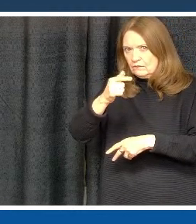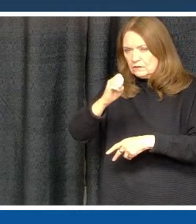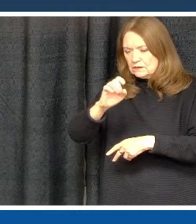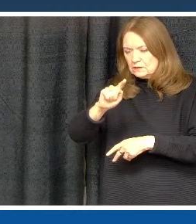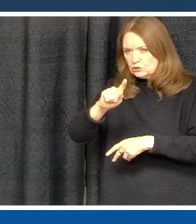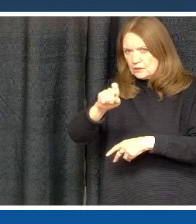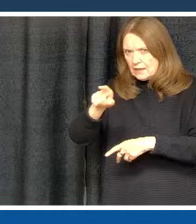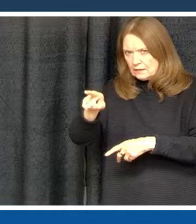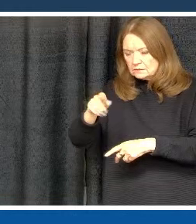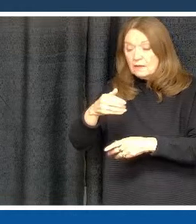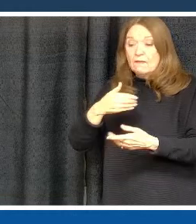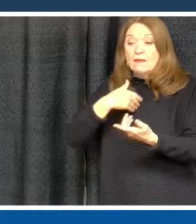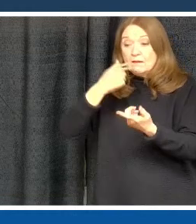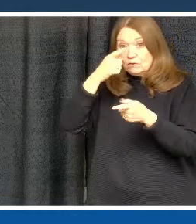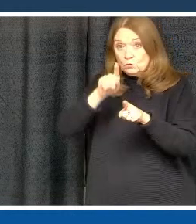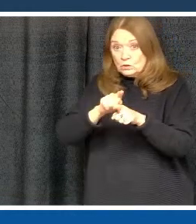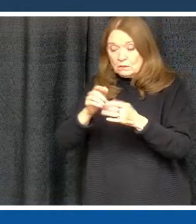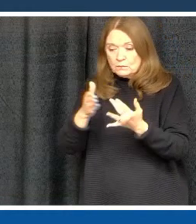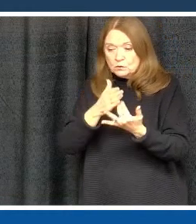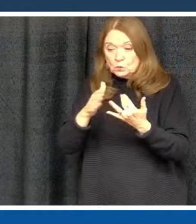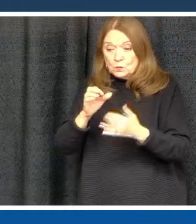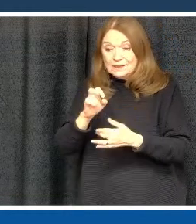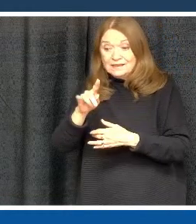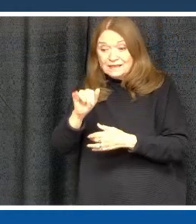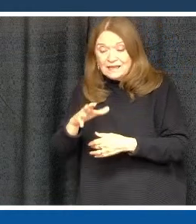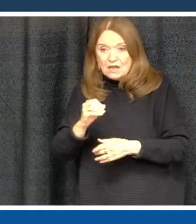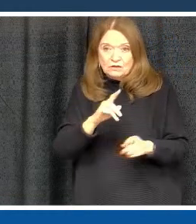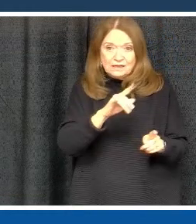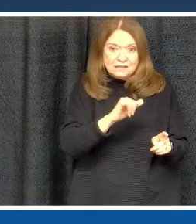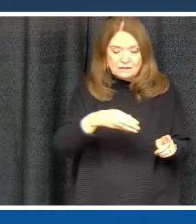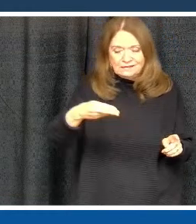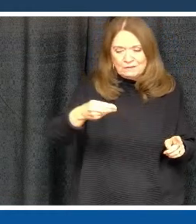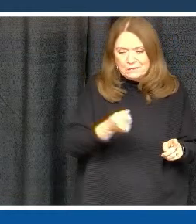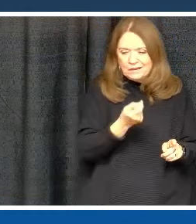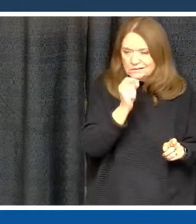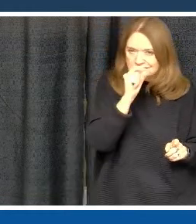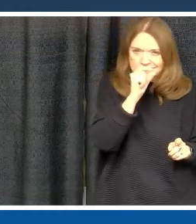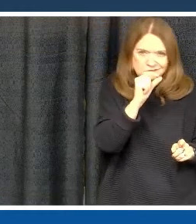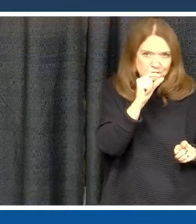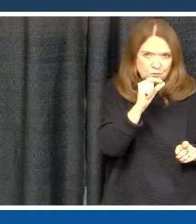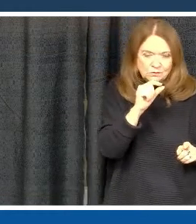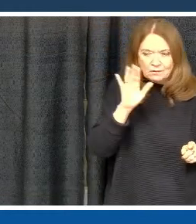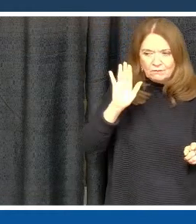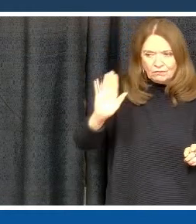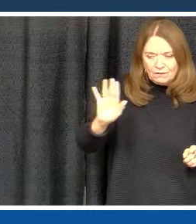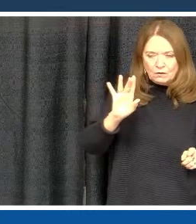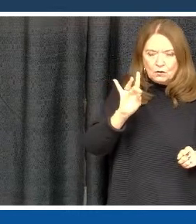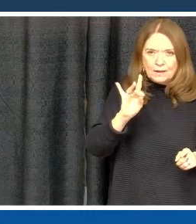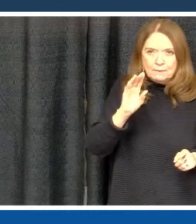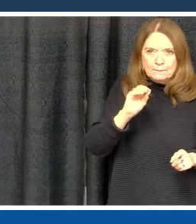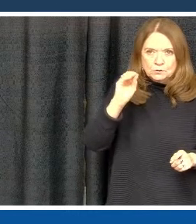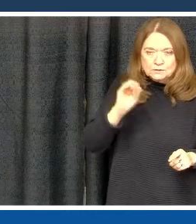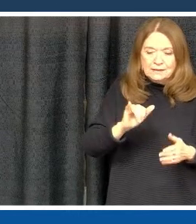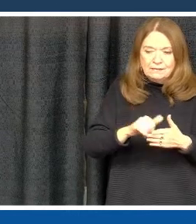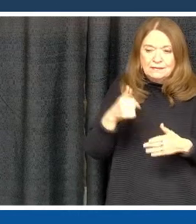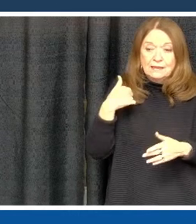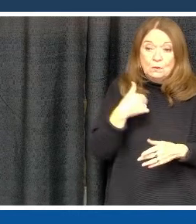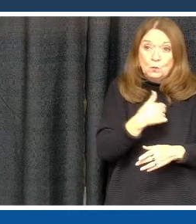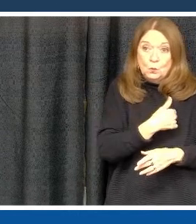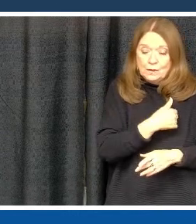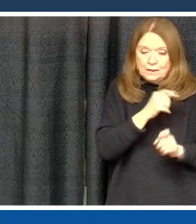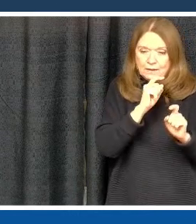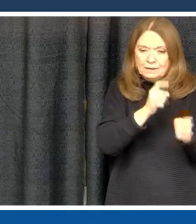city that allows them to pay us a very small portion of their 8% that we dedicate